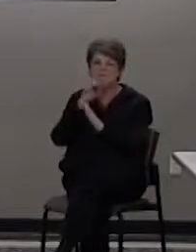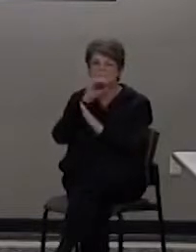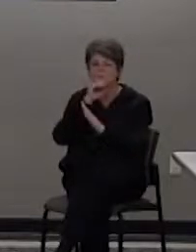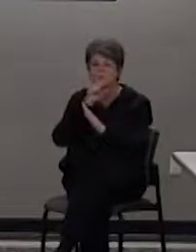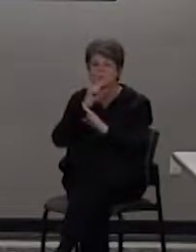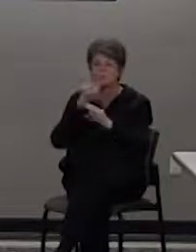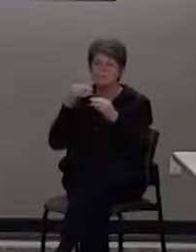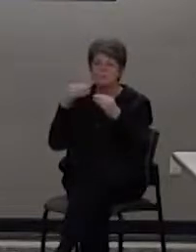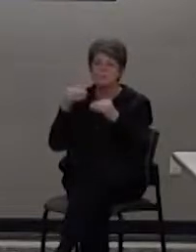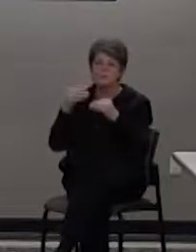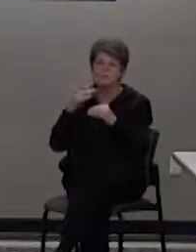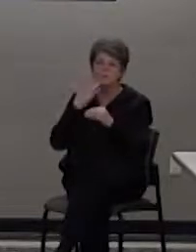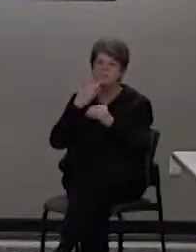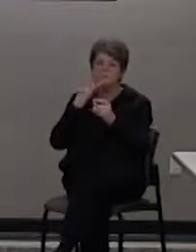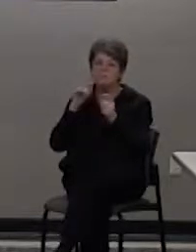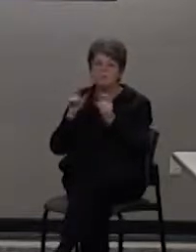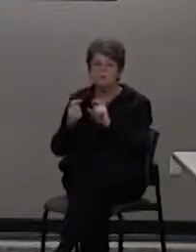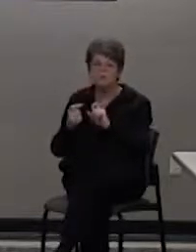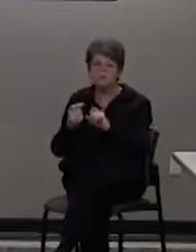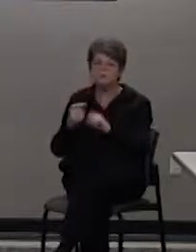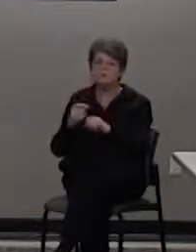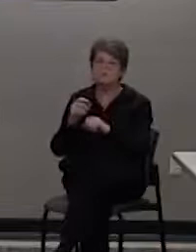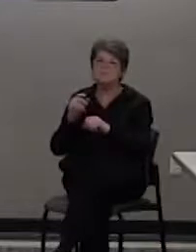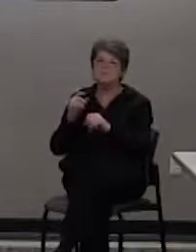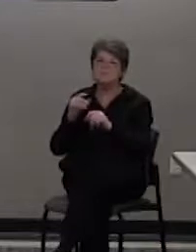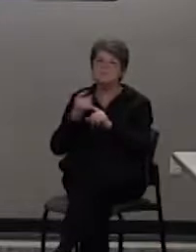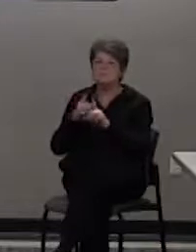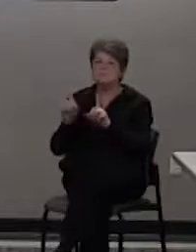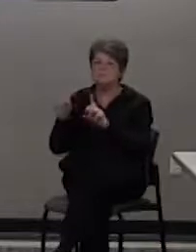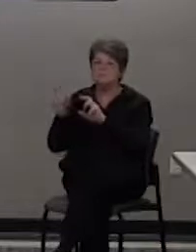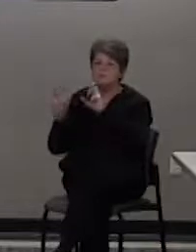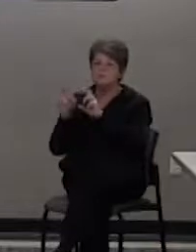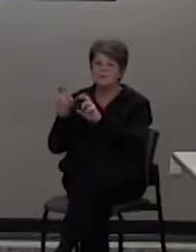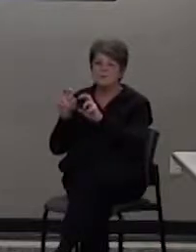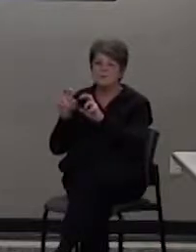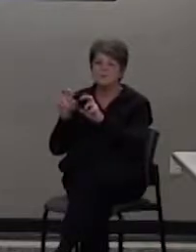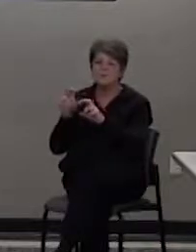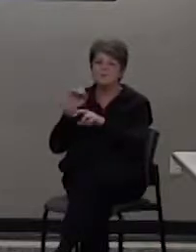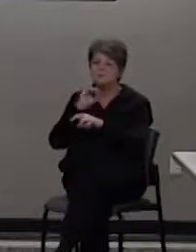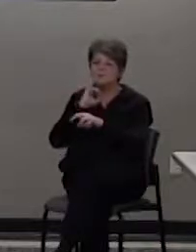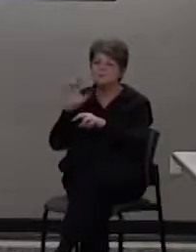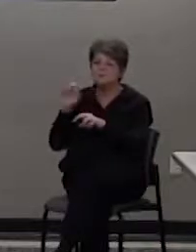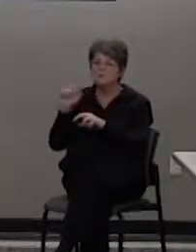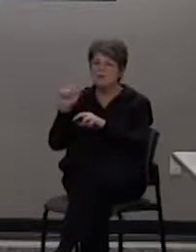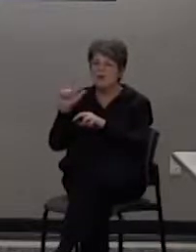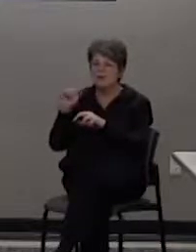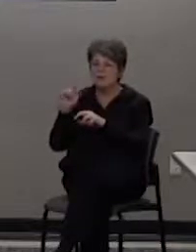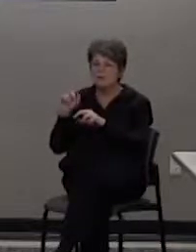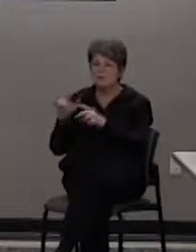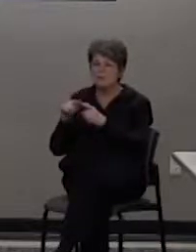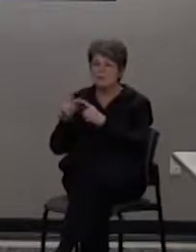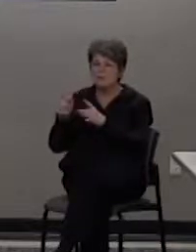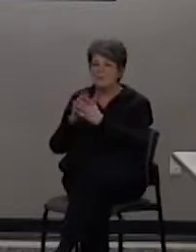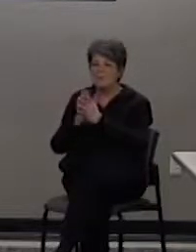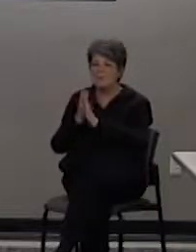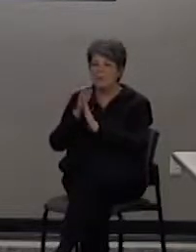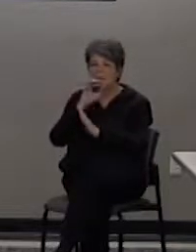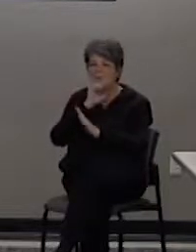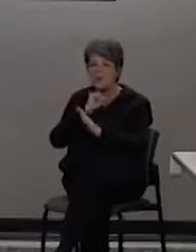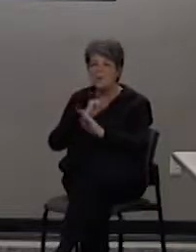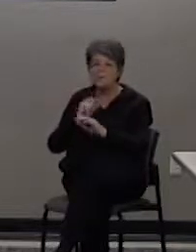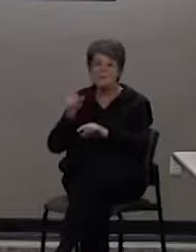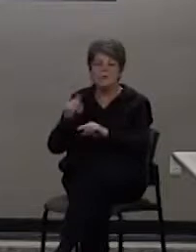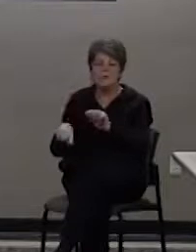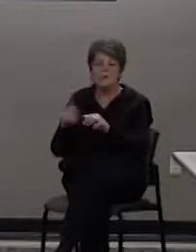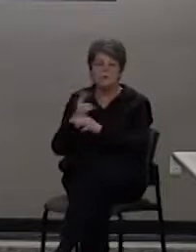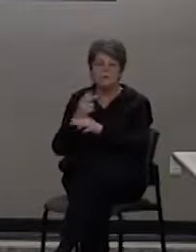change. Deferred investment is a reality when your building and assets get old and are non-competitive. If we're not continuing